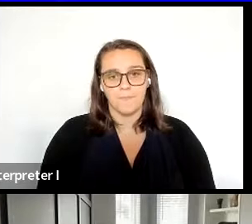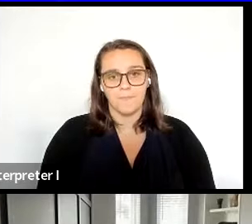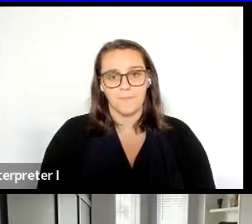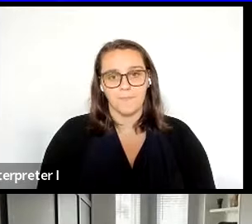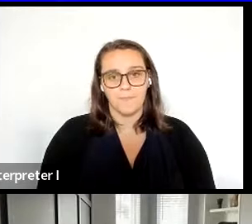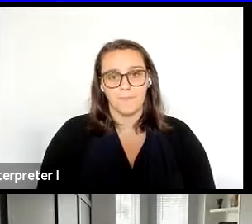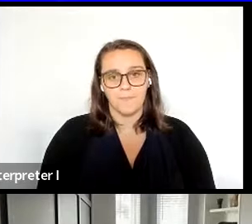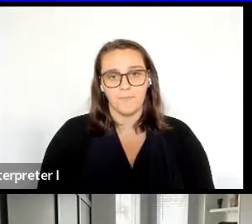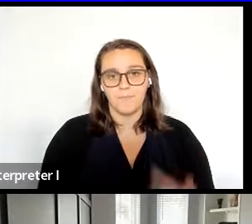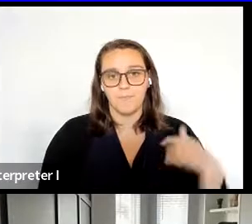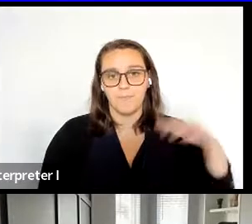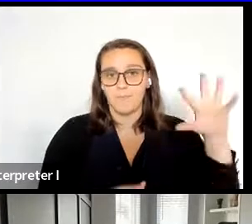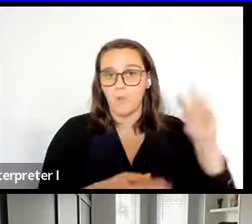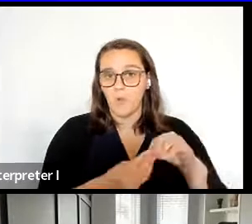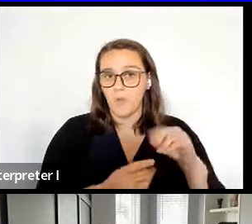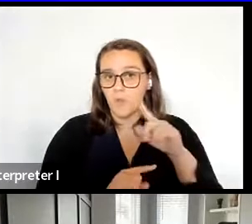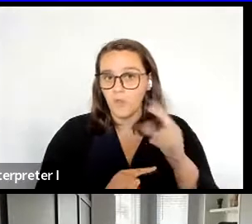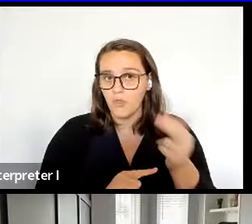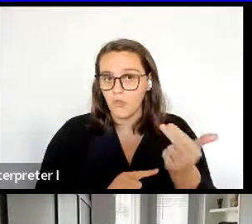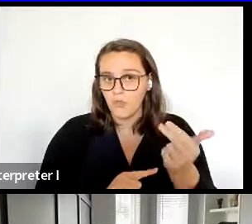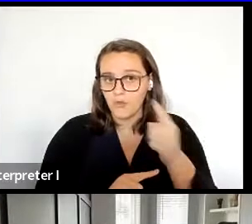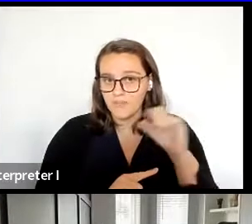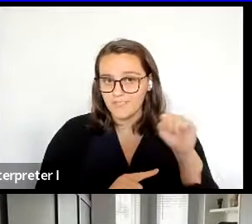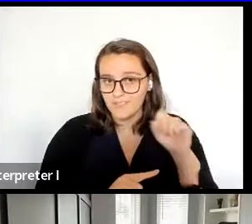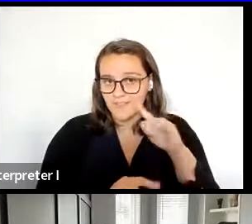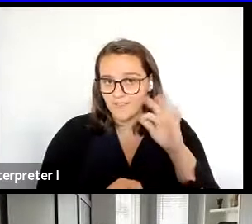yes. Mr. Chairman, there are 13 yeses.